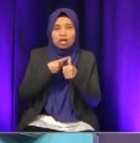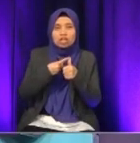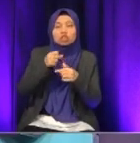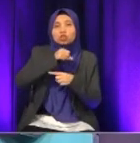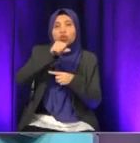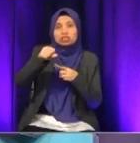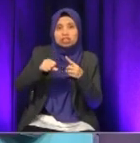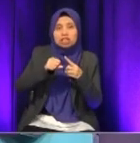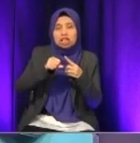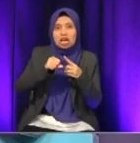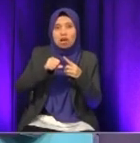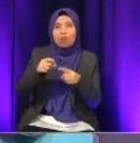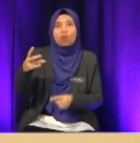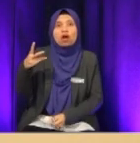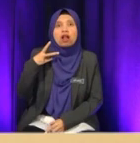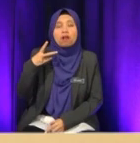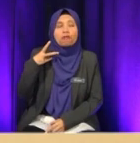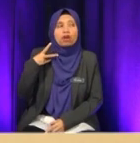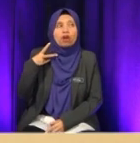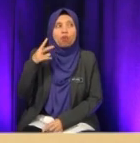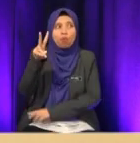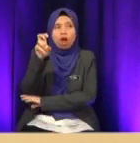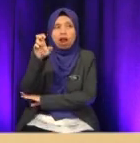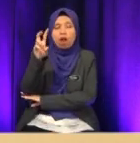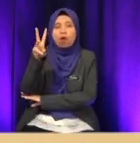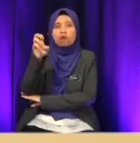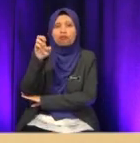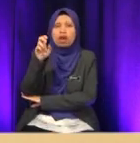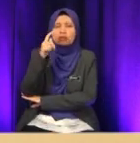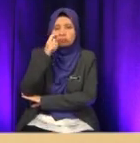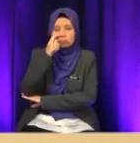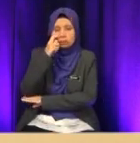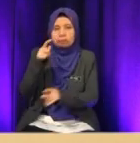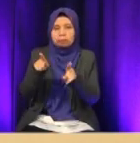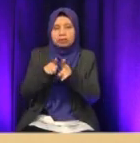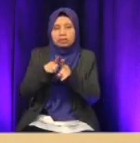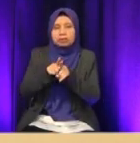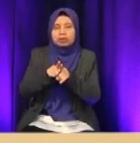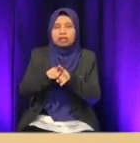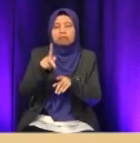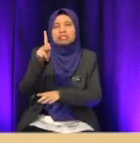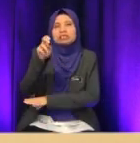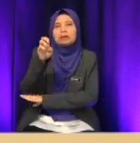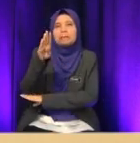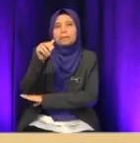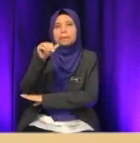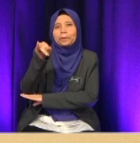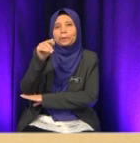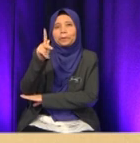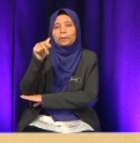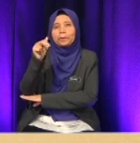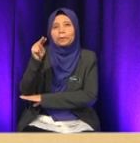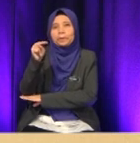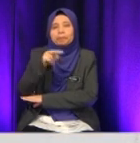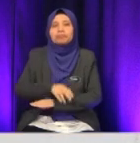welfare. Okay, social welfare. Okay. Tivia, can you please help me to read the first definition? Okay, so I'm going to be reading the